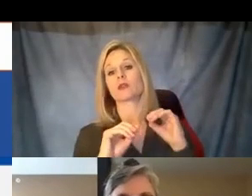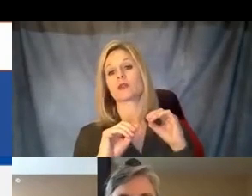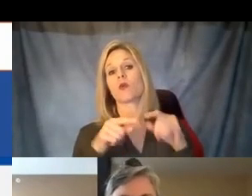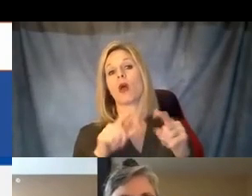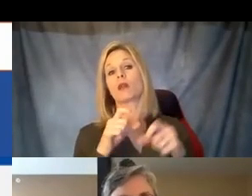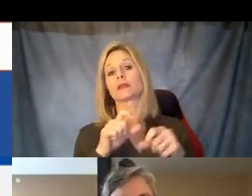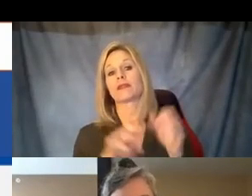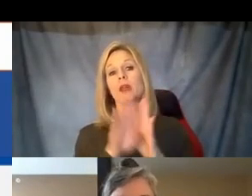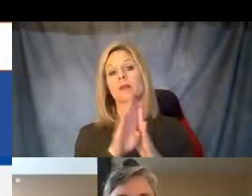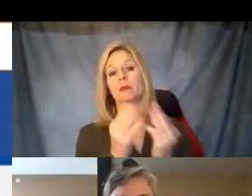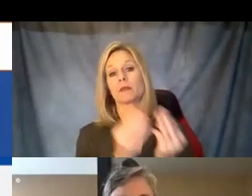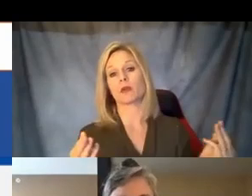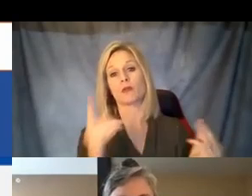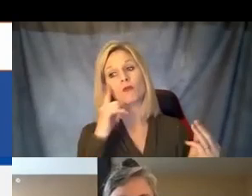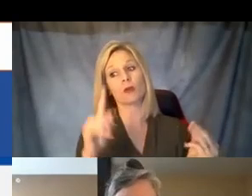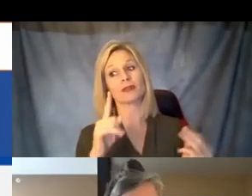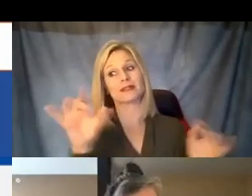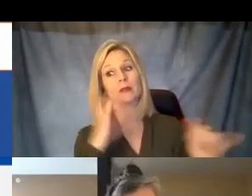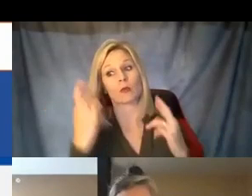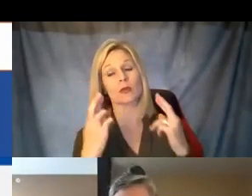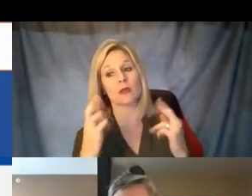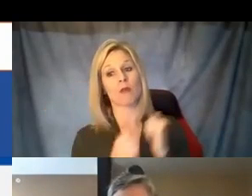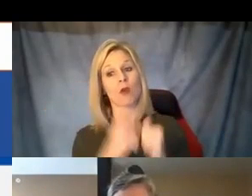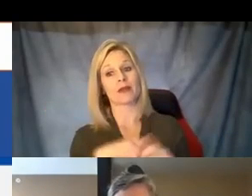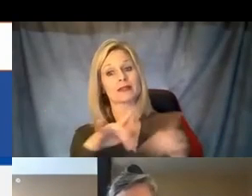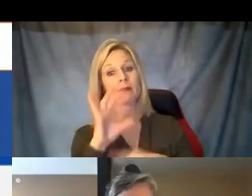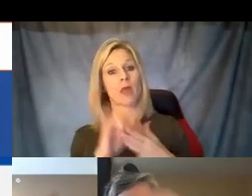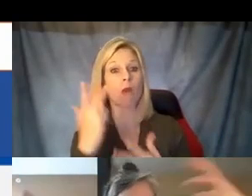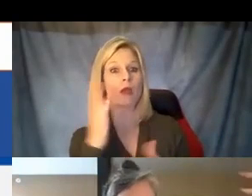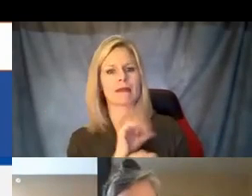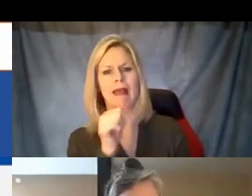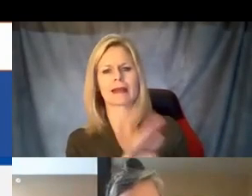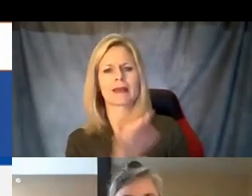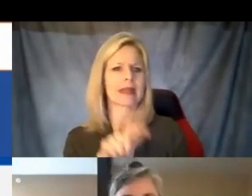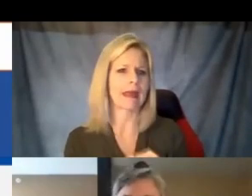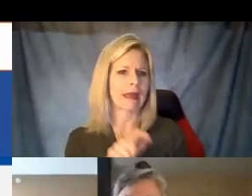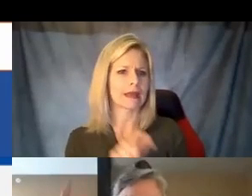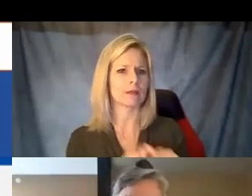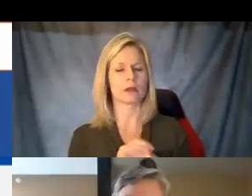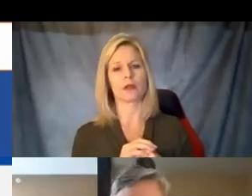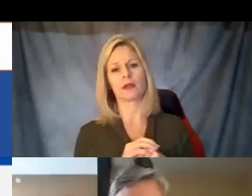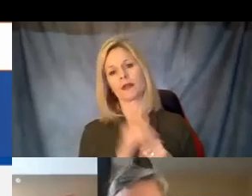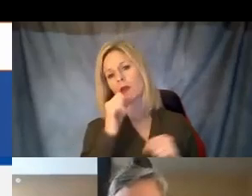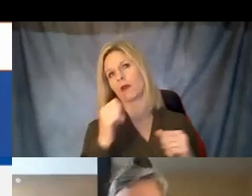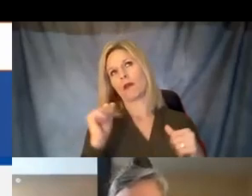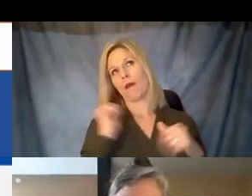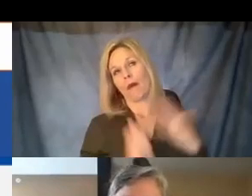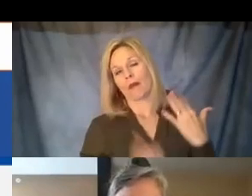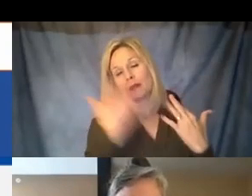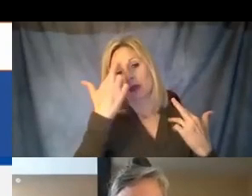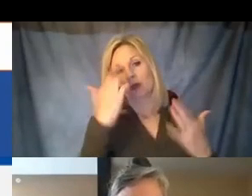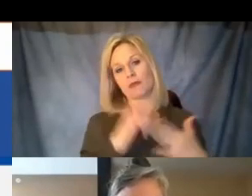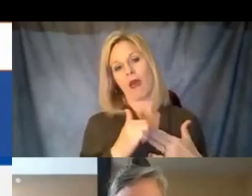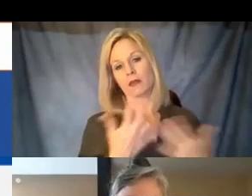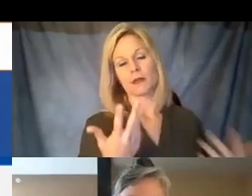same reason that most of us skip that step, because I don't have time. I don't have all of the reasons that, right, that